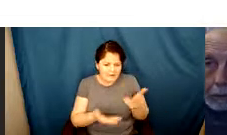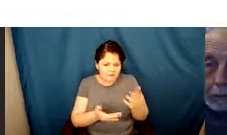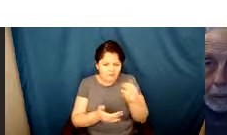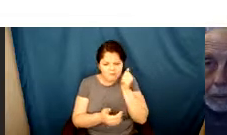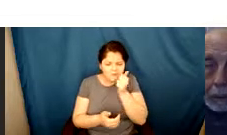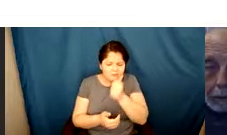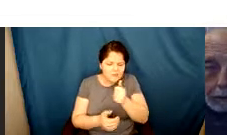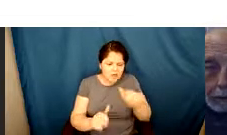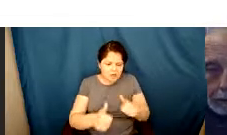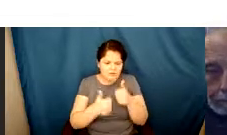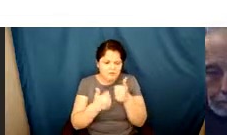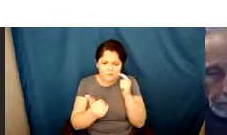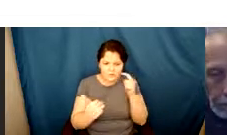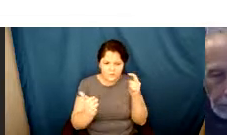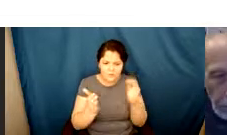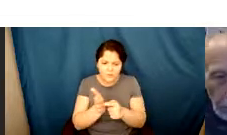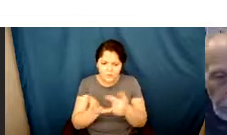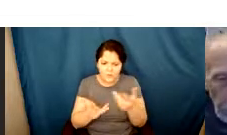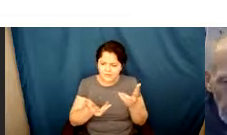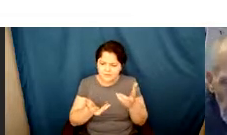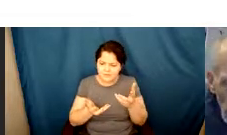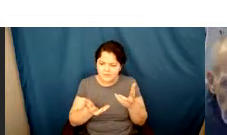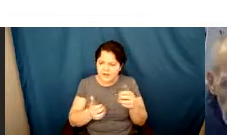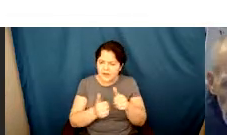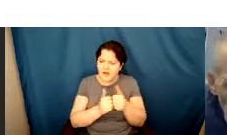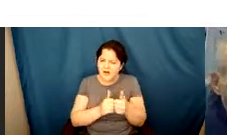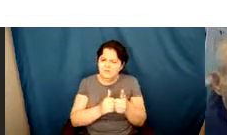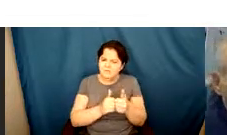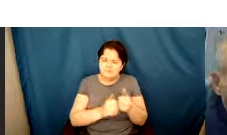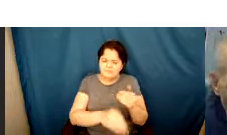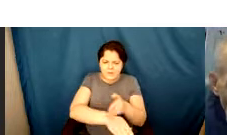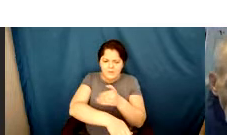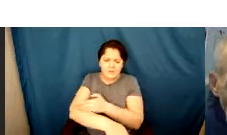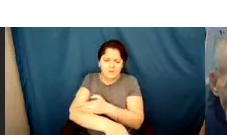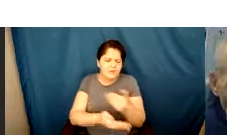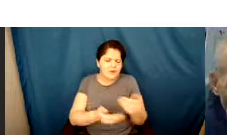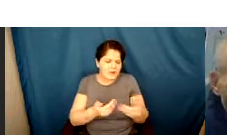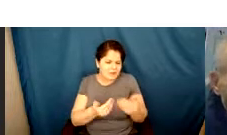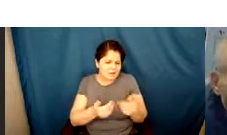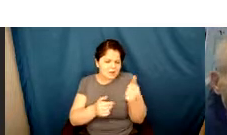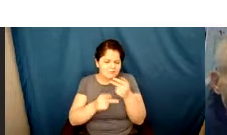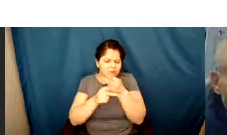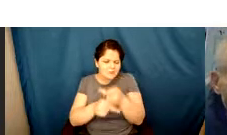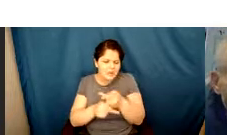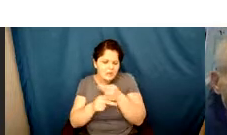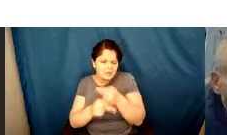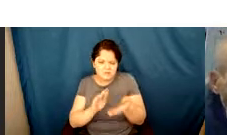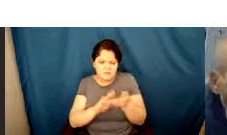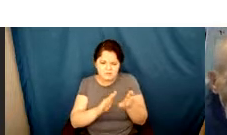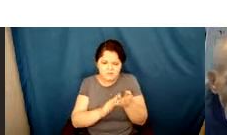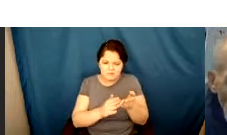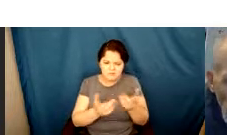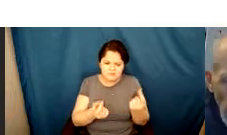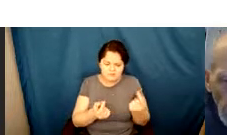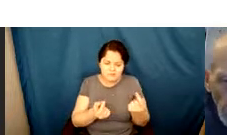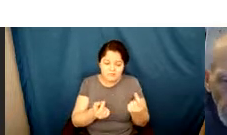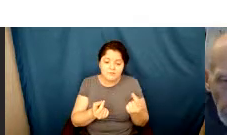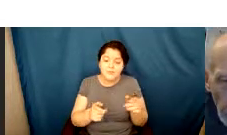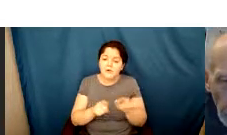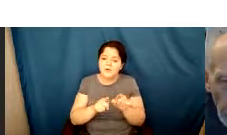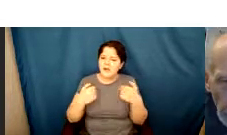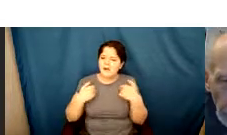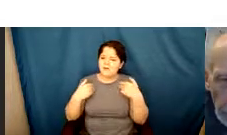you see? How could we make this an easier station to maintain or operate? And then we had public meetings,